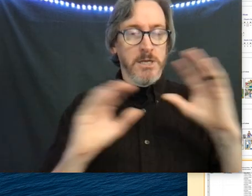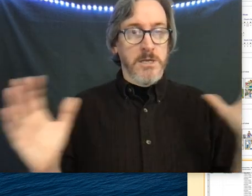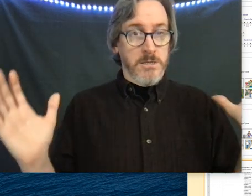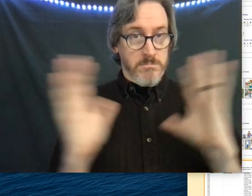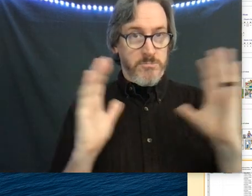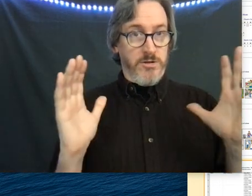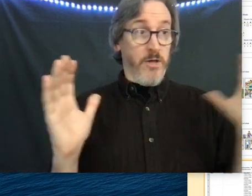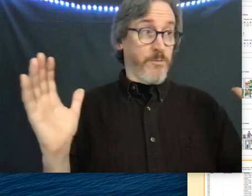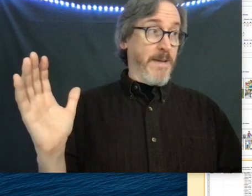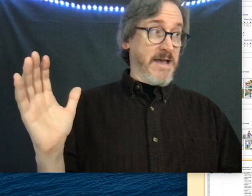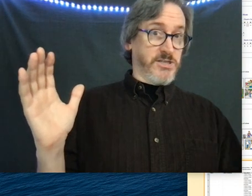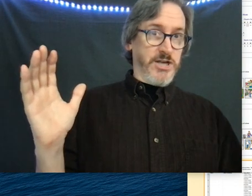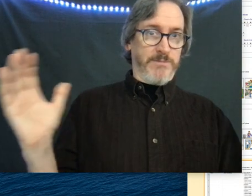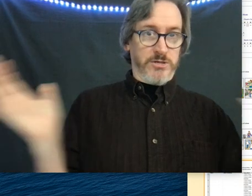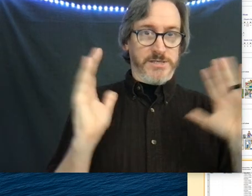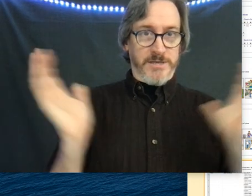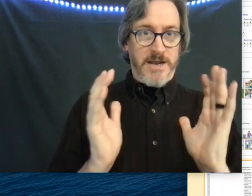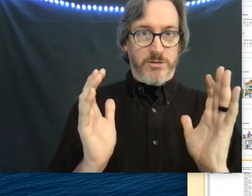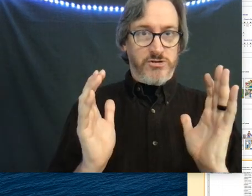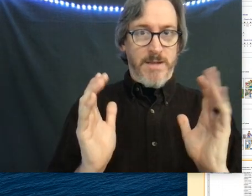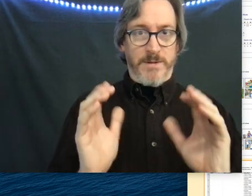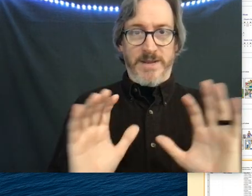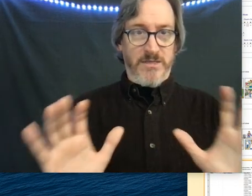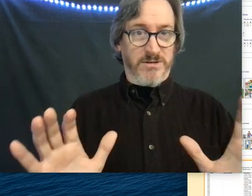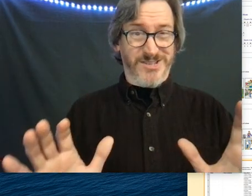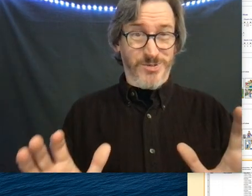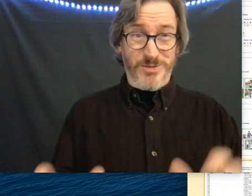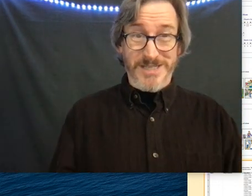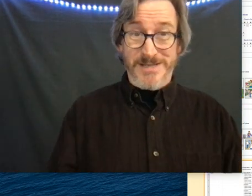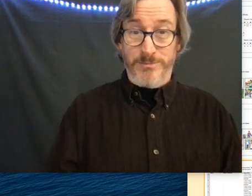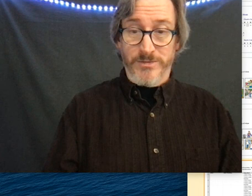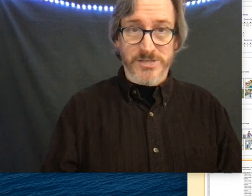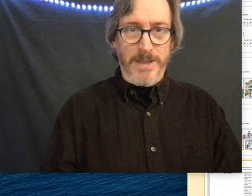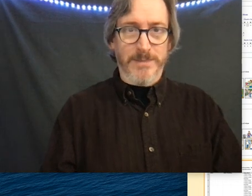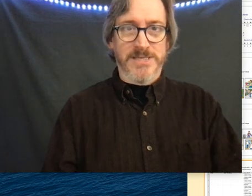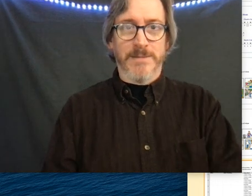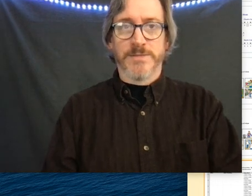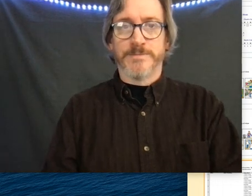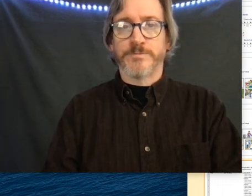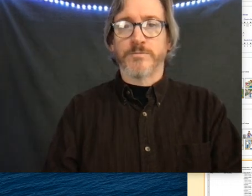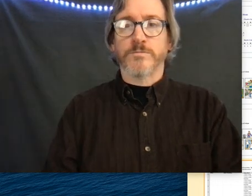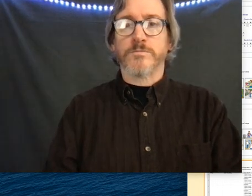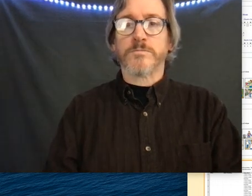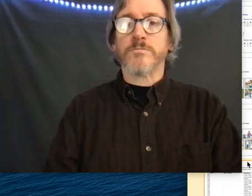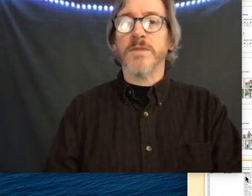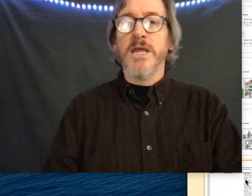places. Other past chapters, and now we're just cramming them together. So it's really simple. These are baby steps.